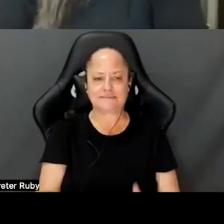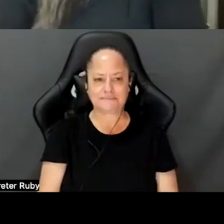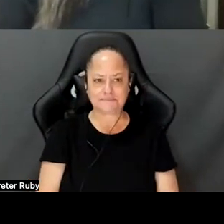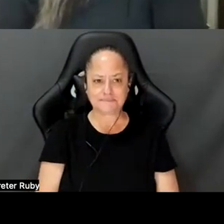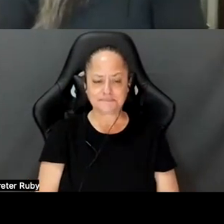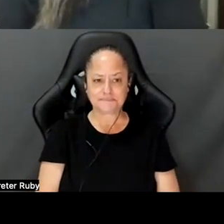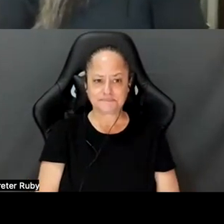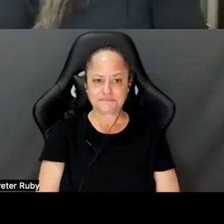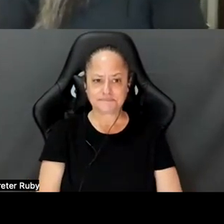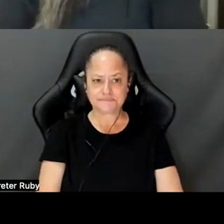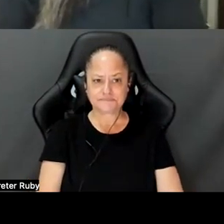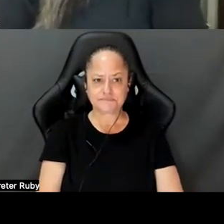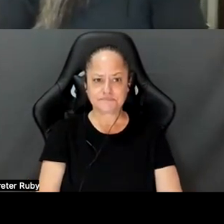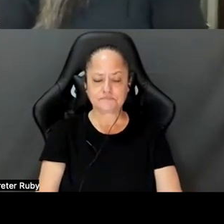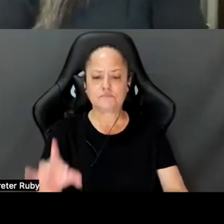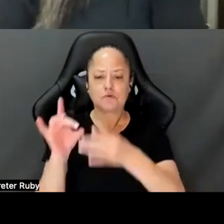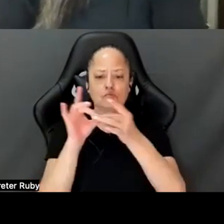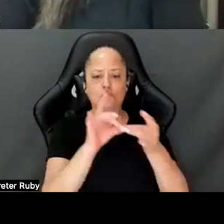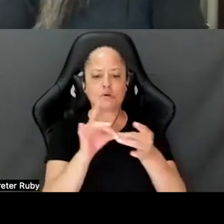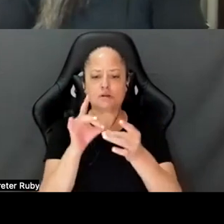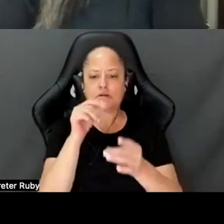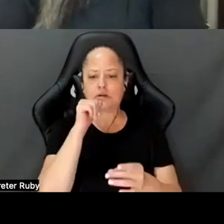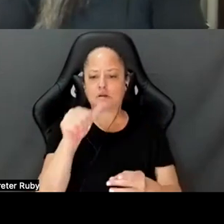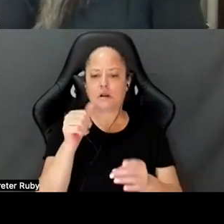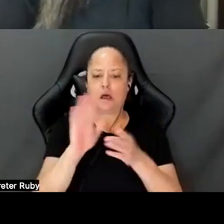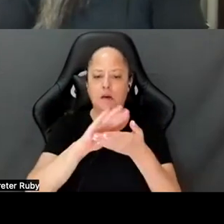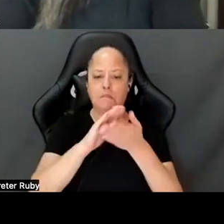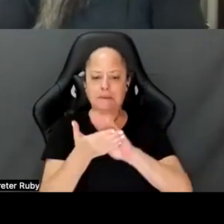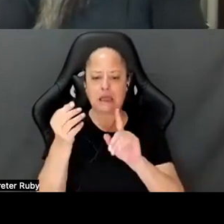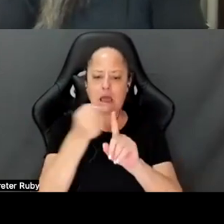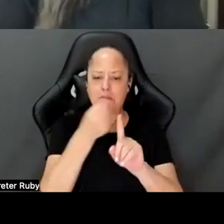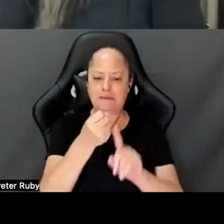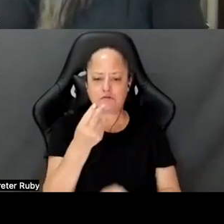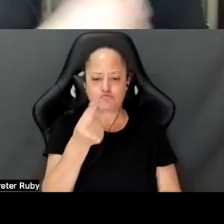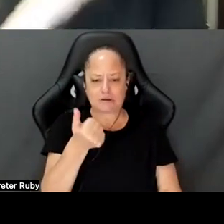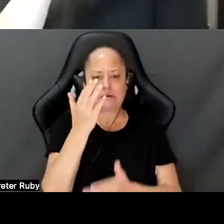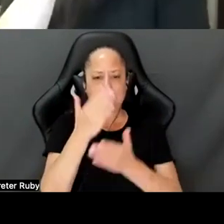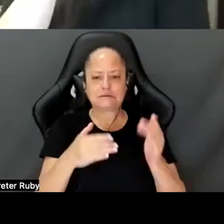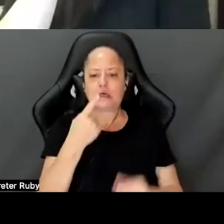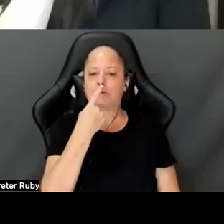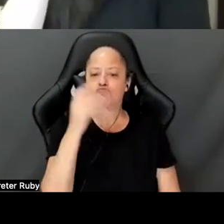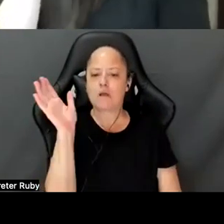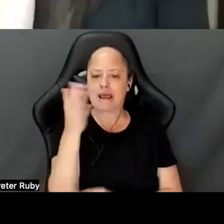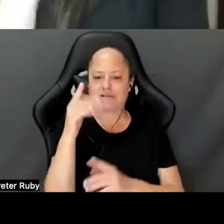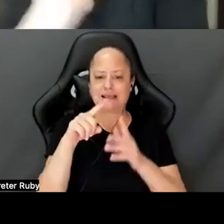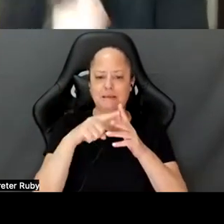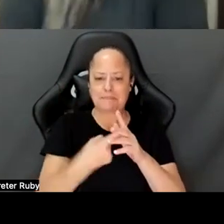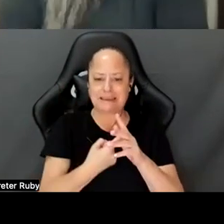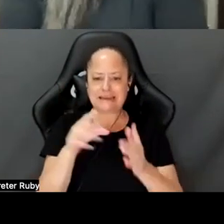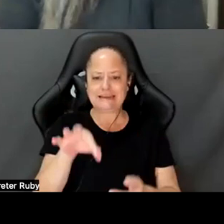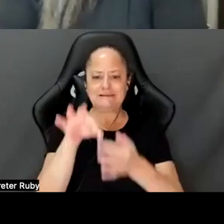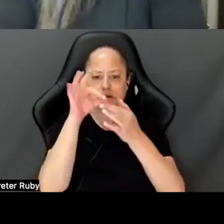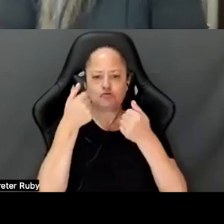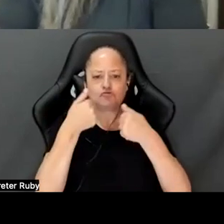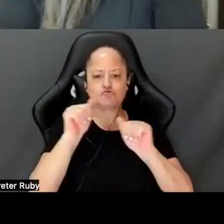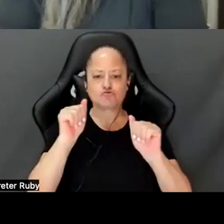the relationship did not turn abusive right off the bat. There were some red flags in the beginning, especially the like trying to move